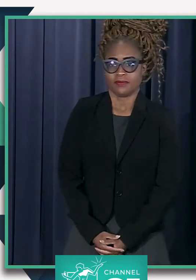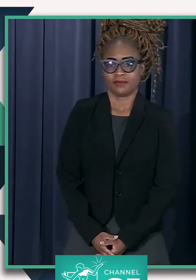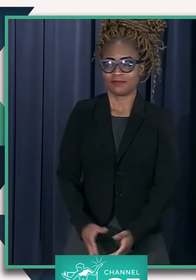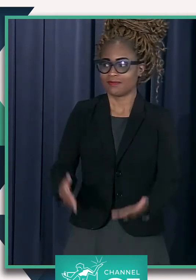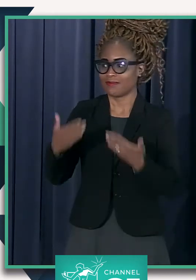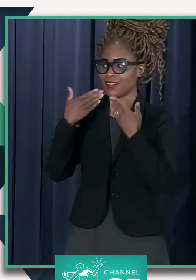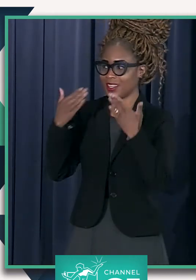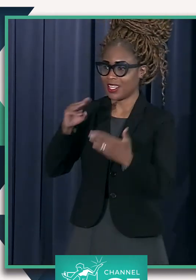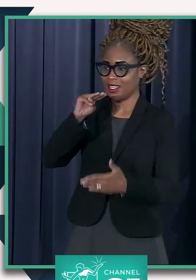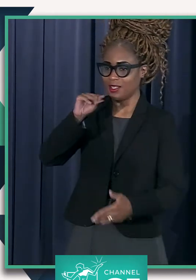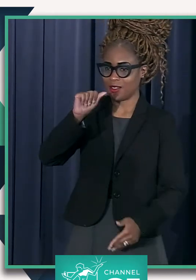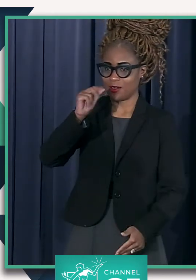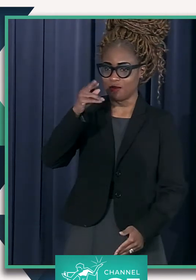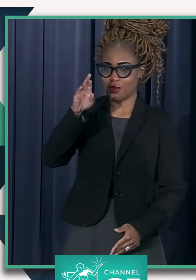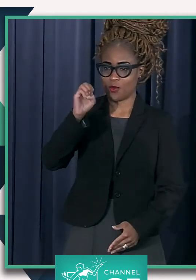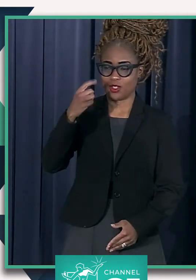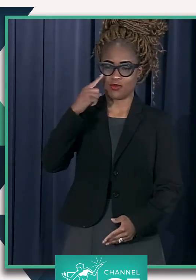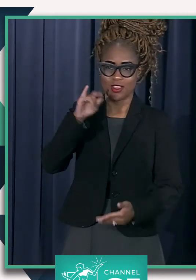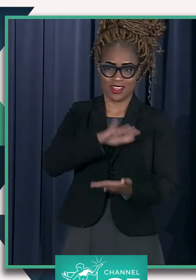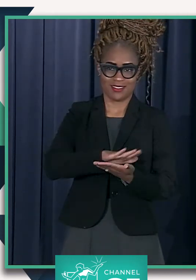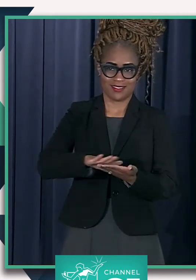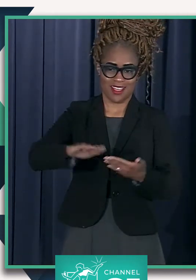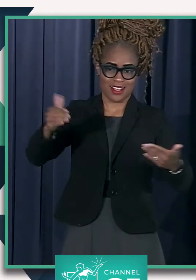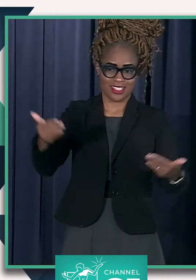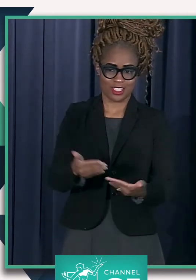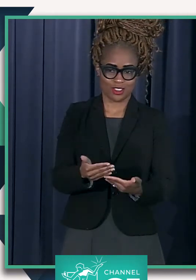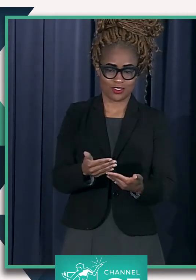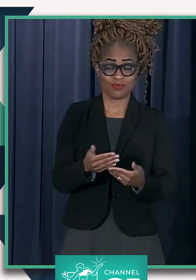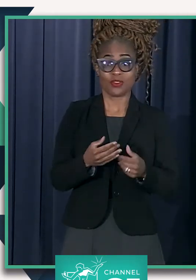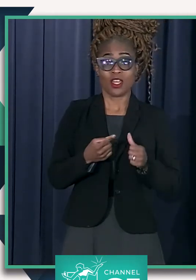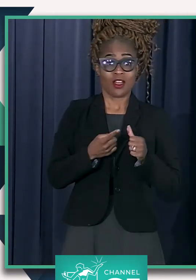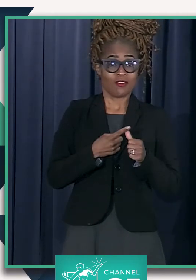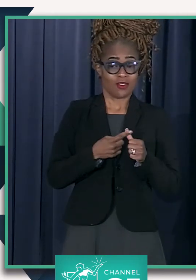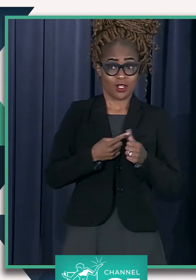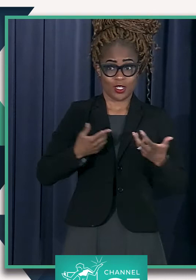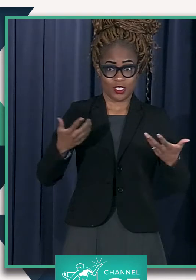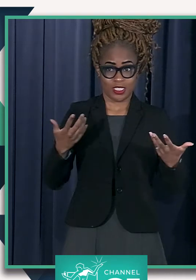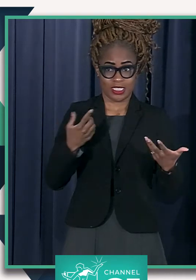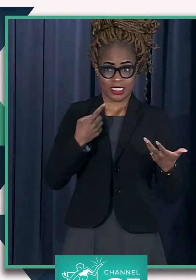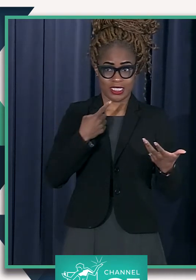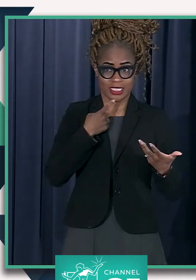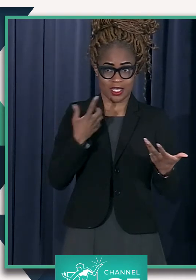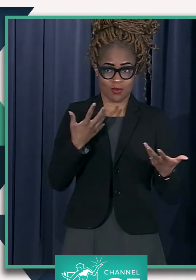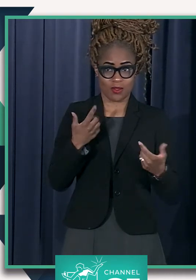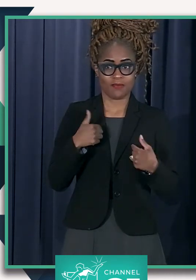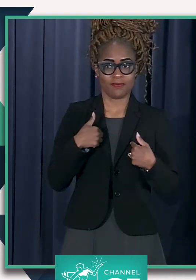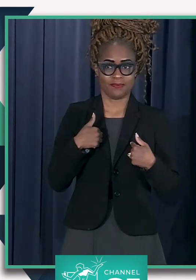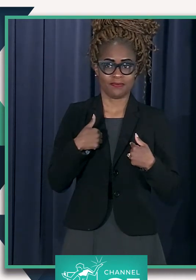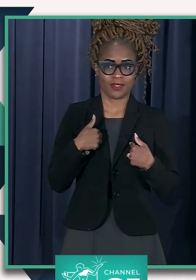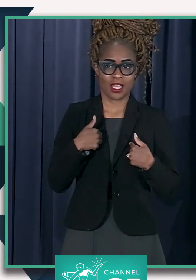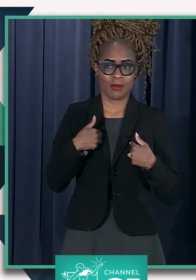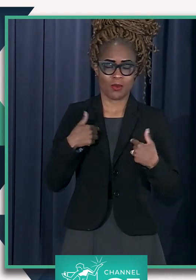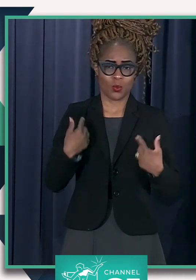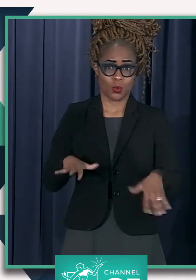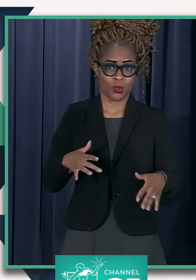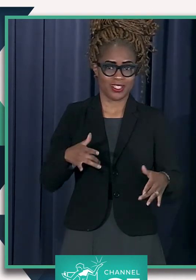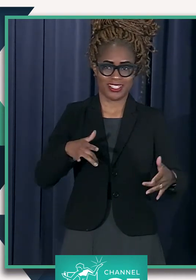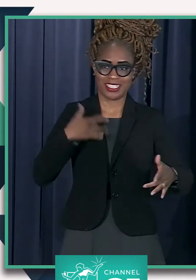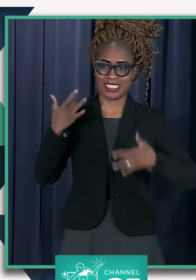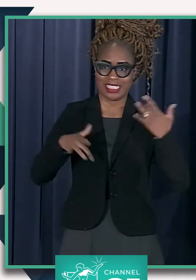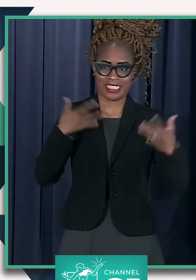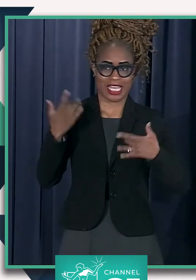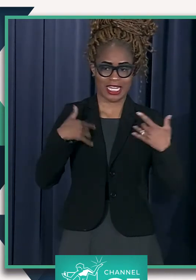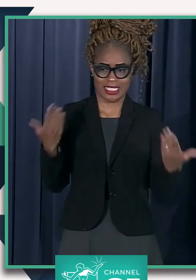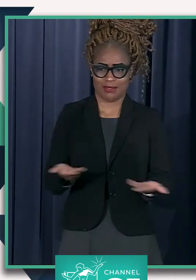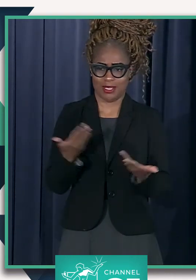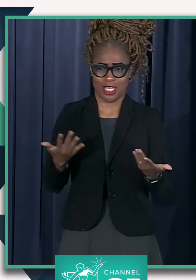Thank you, Maurice, for that kind introduction. And let me start by just saying I am incredibly excited to be here among